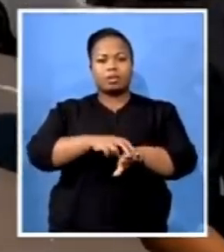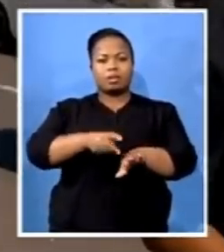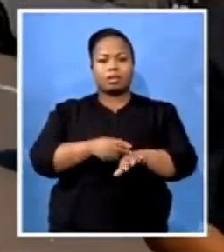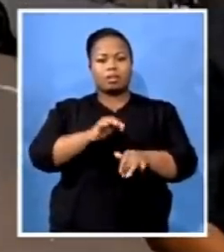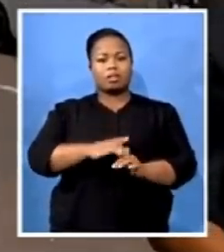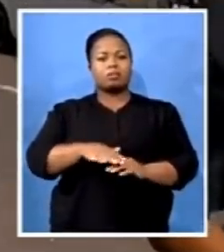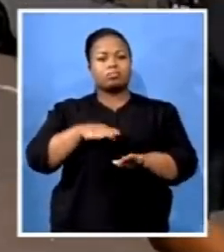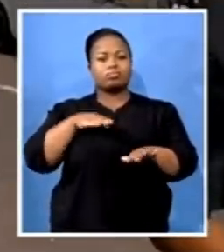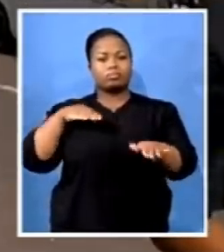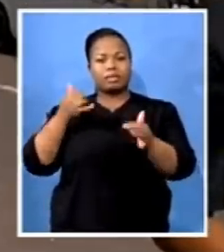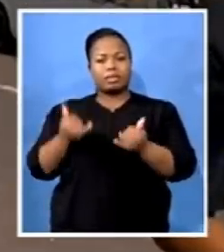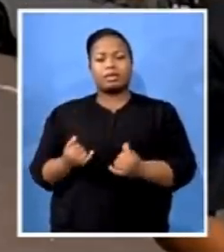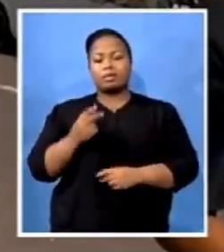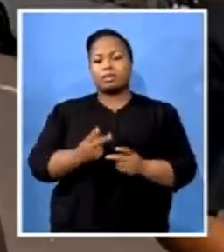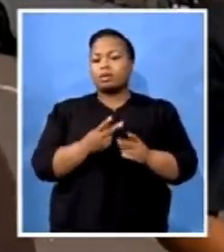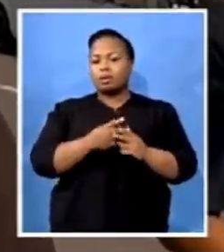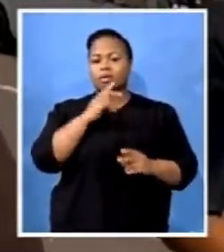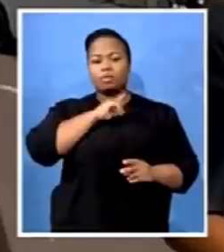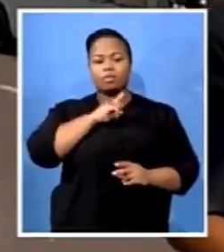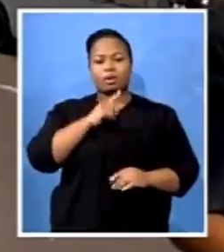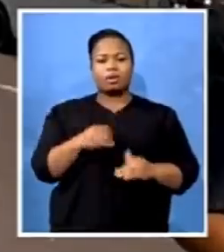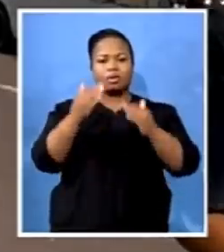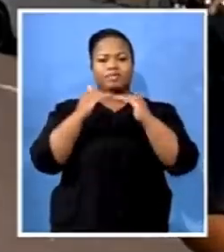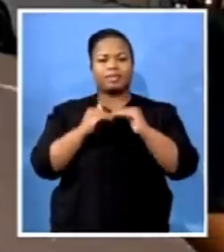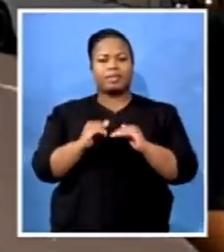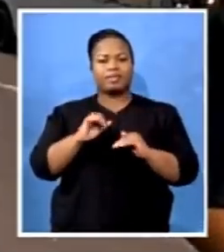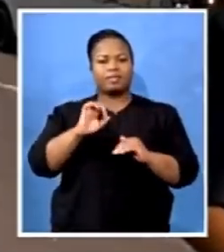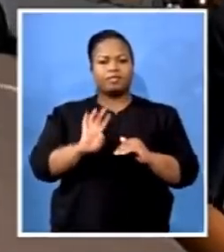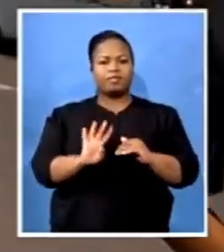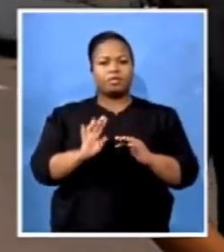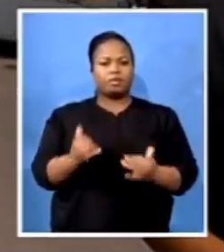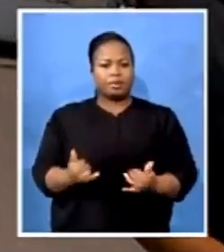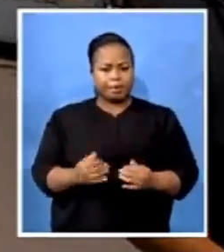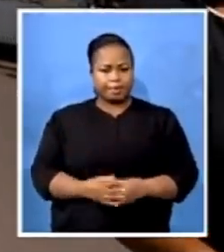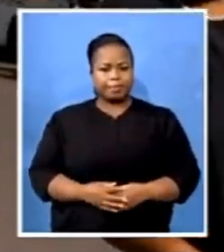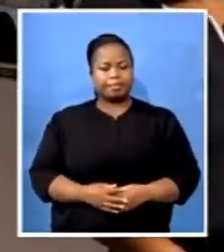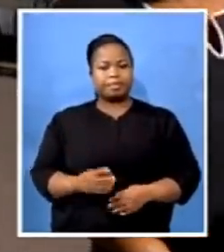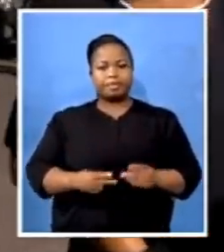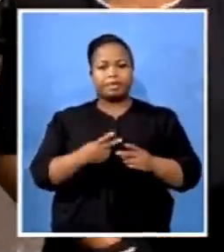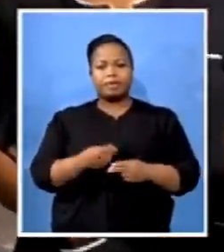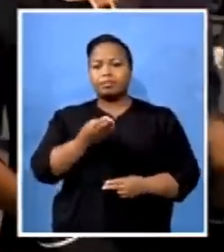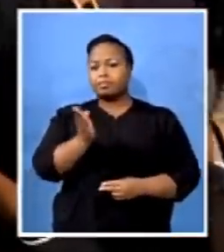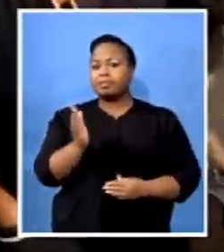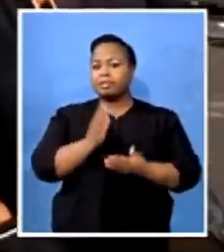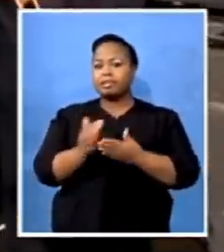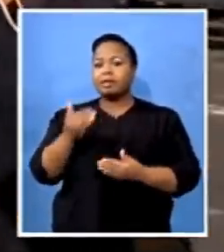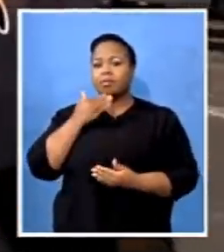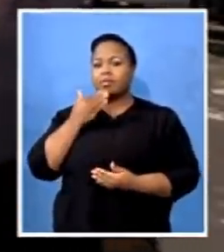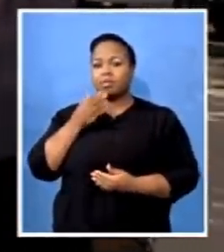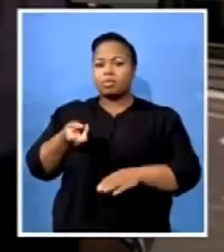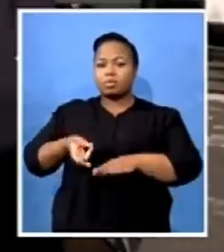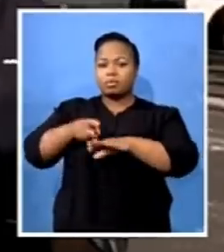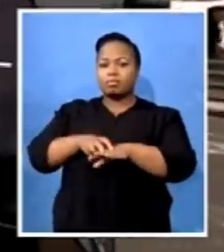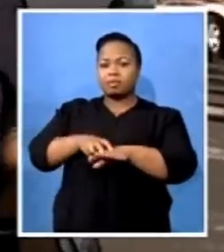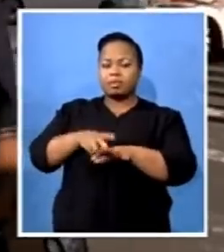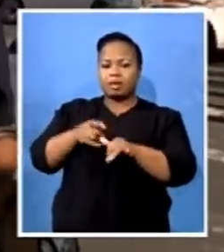from lockdown level 5 to lockdown level 4. I've got some commuters who've just joined, who've just got out of the taxis here. One of them, good morning to you,